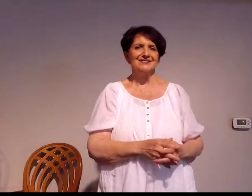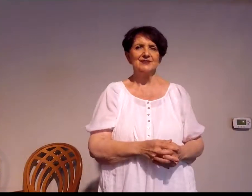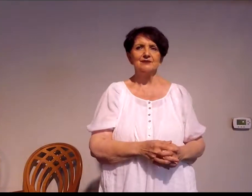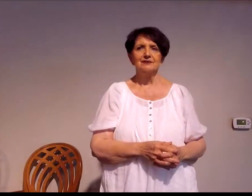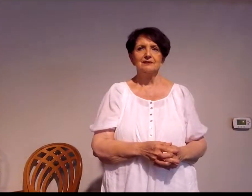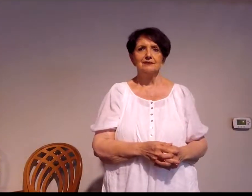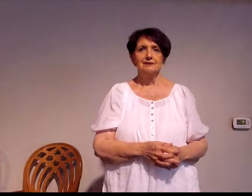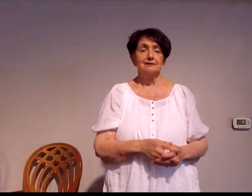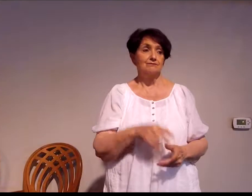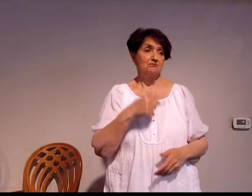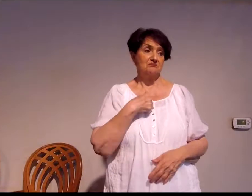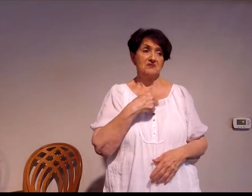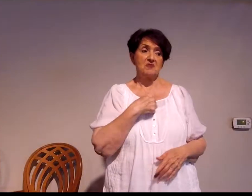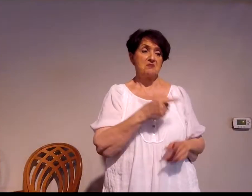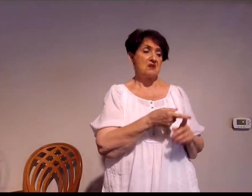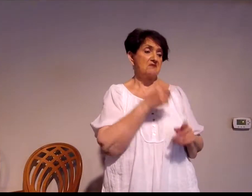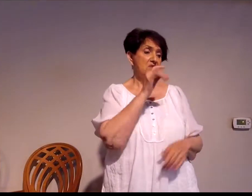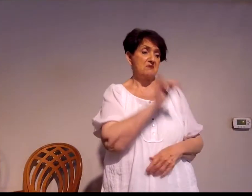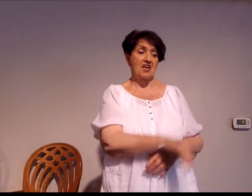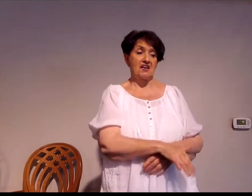I didn't come from that.